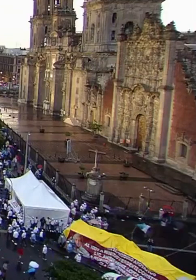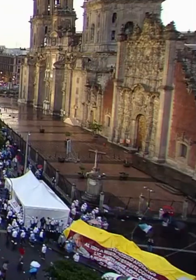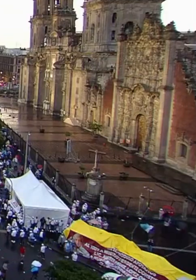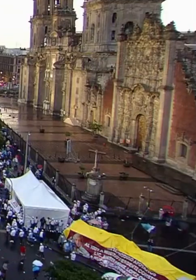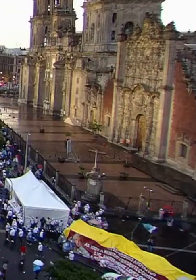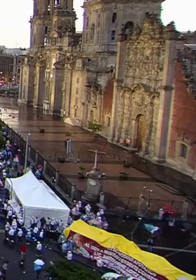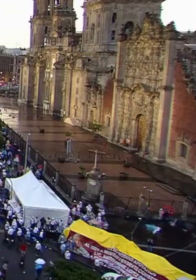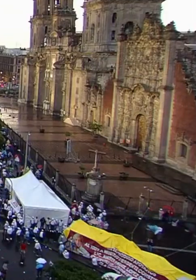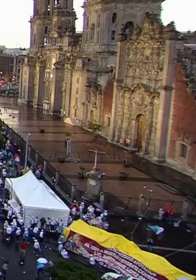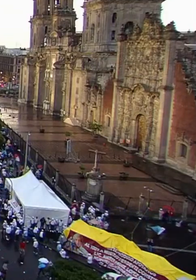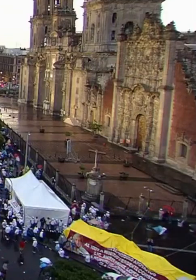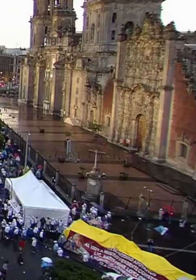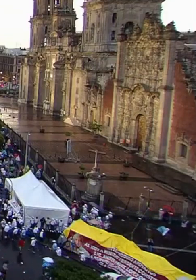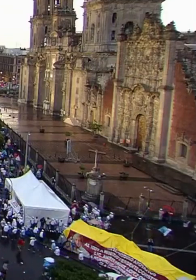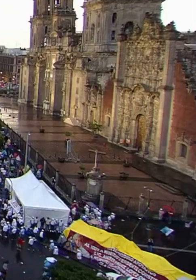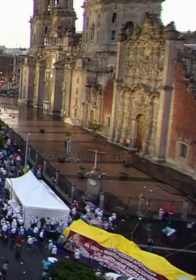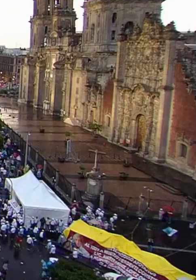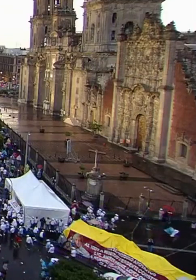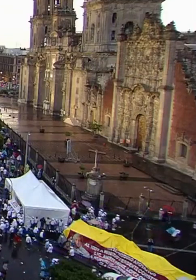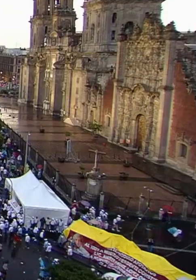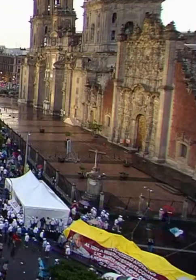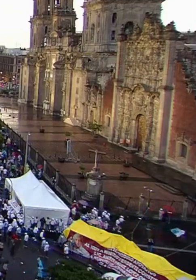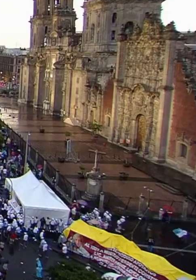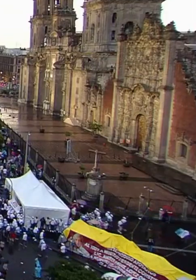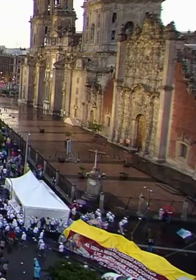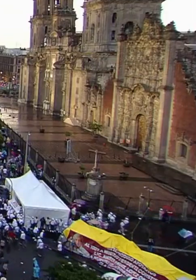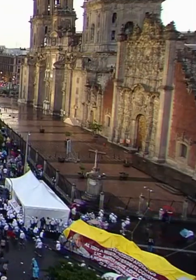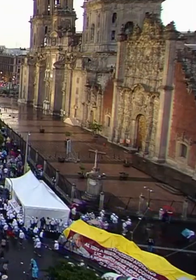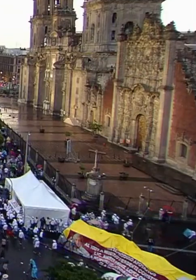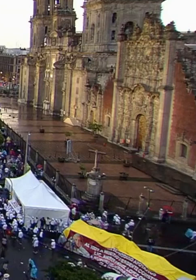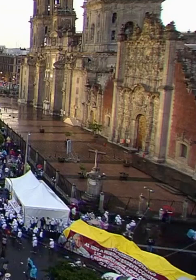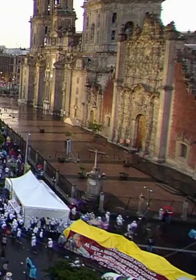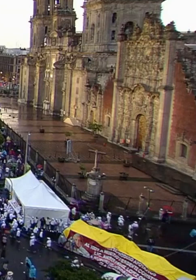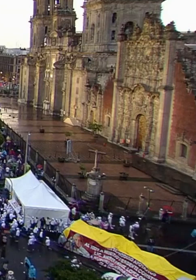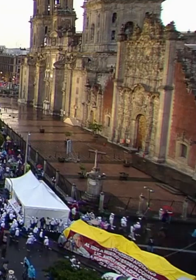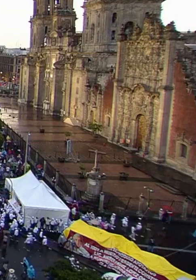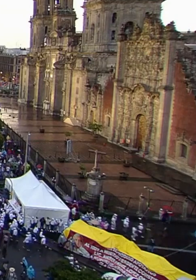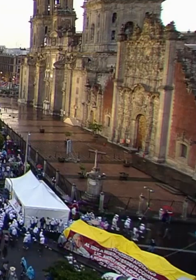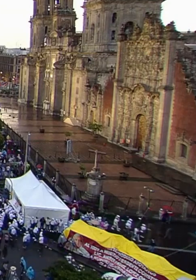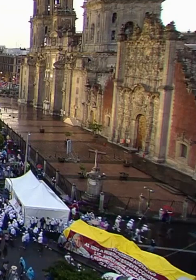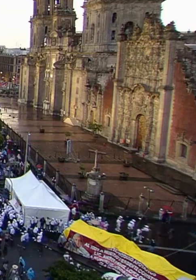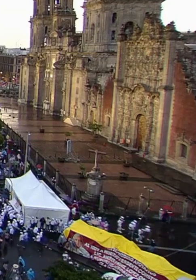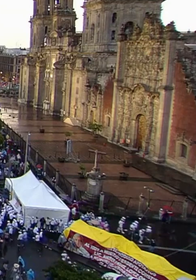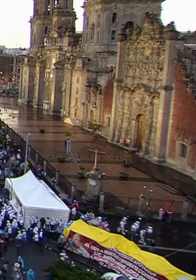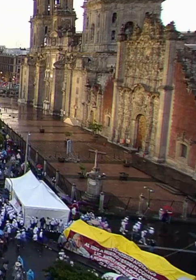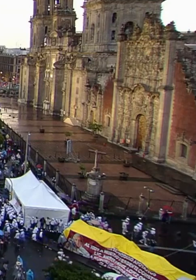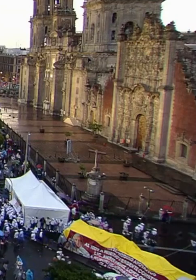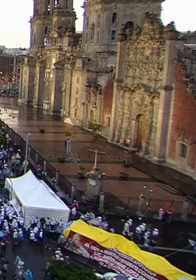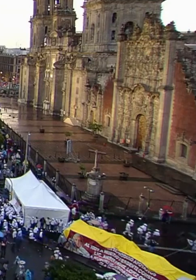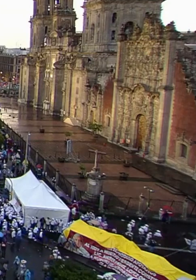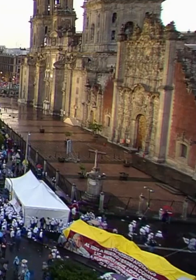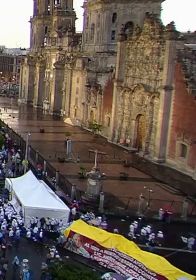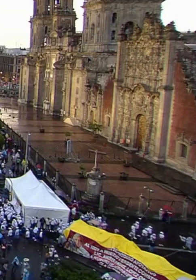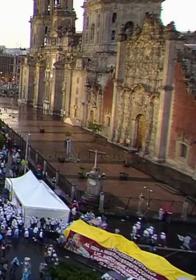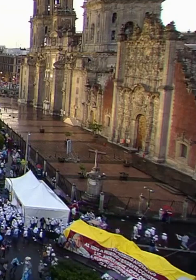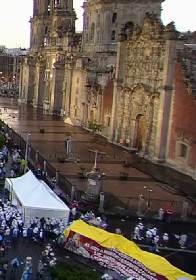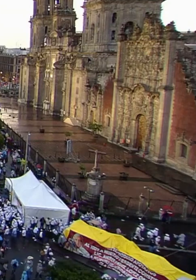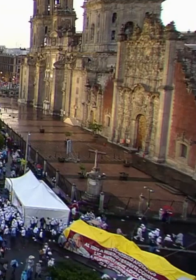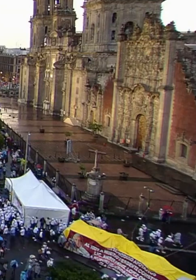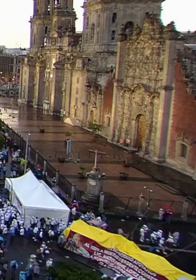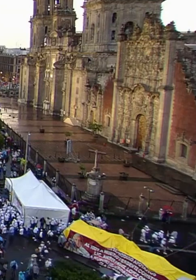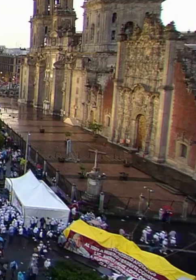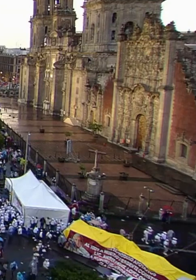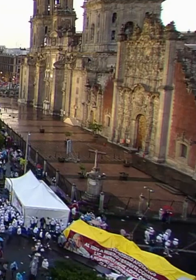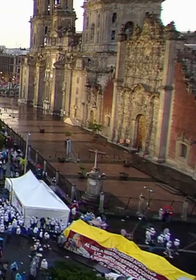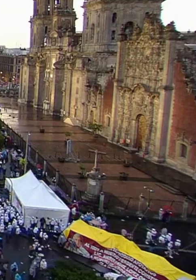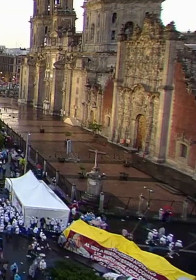So yeah, look, it's raining, and yet they're still there. Many, many people are there,